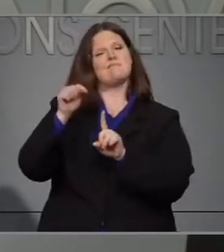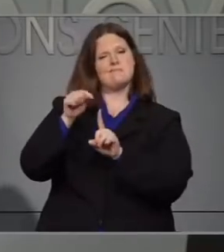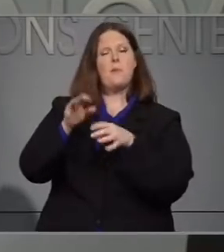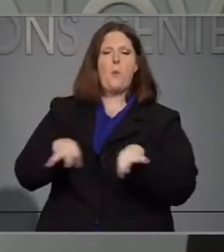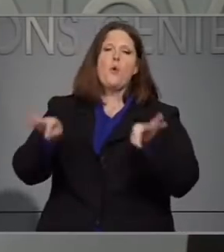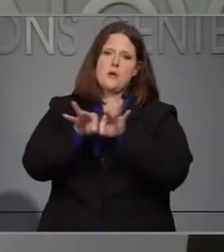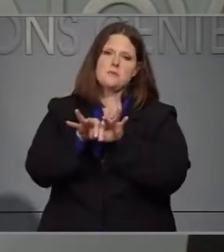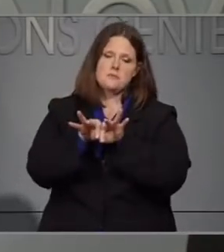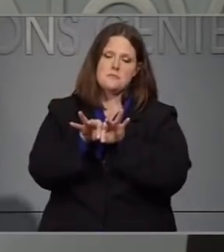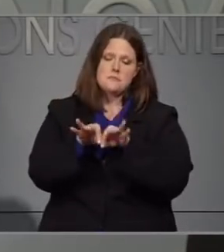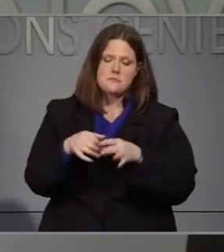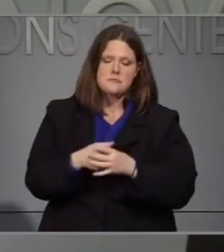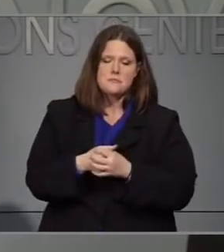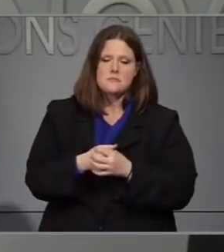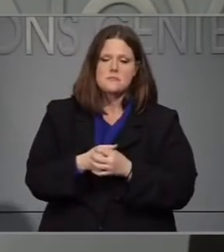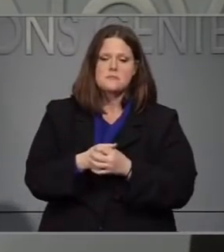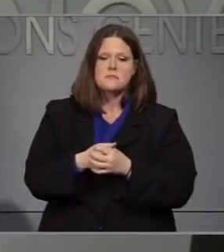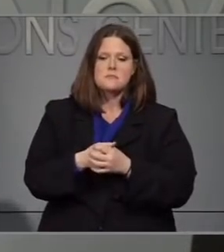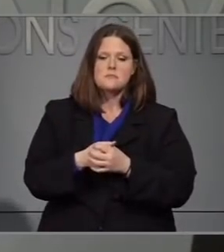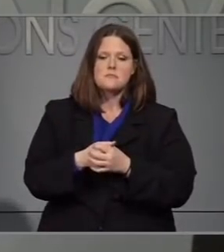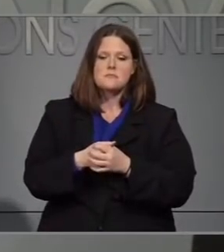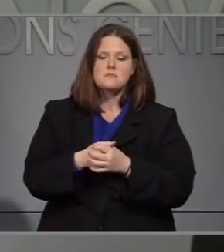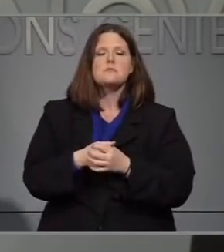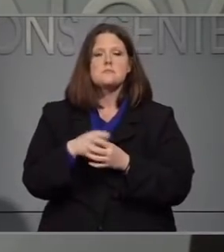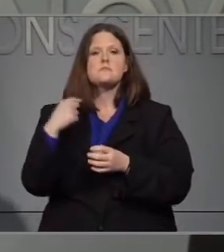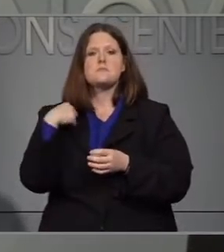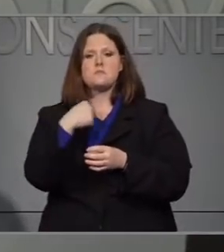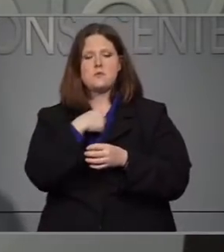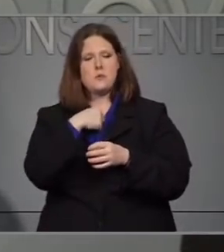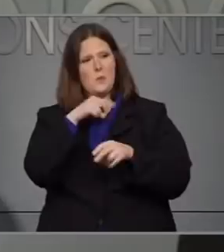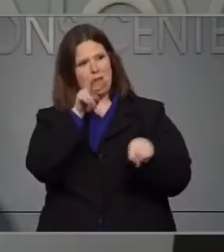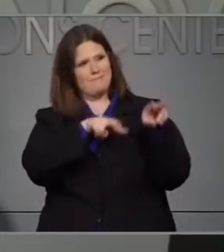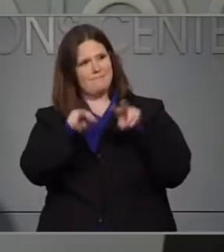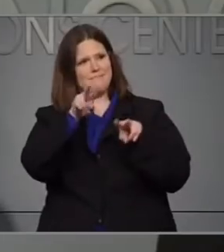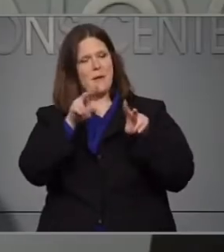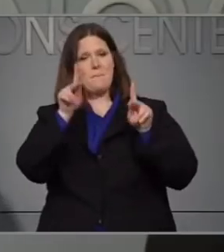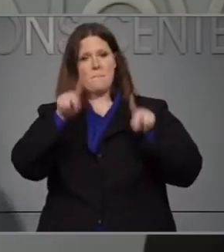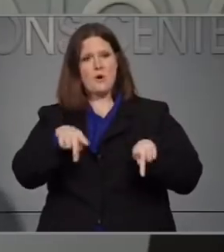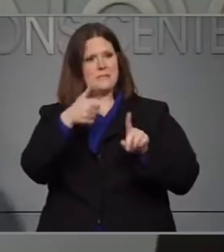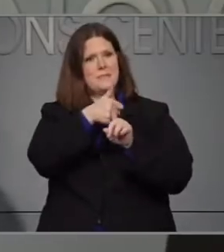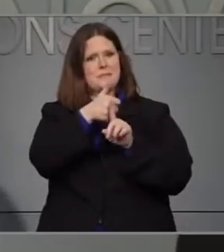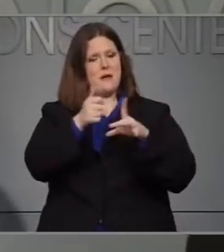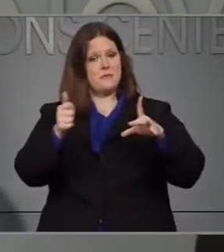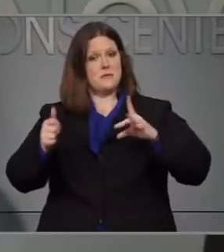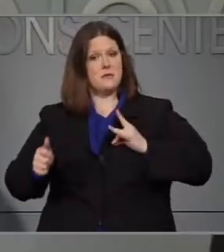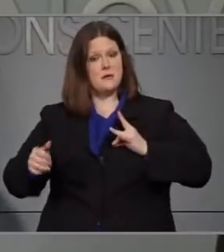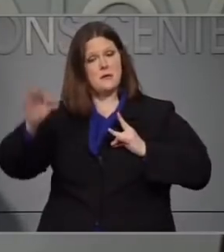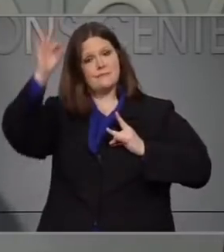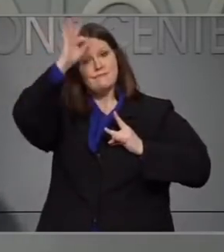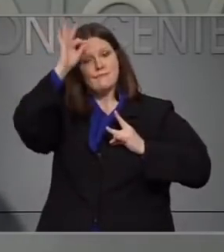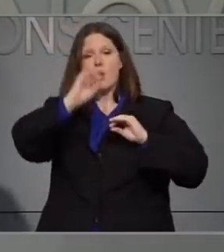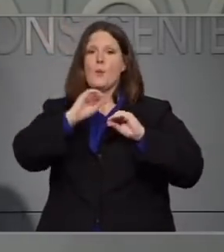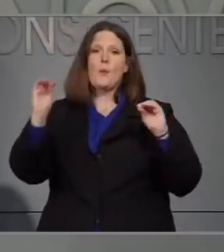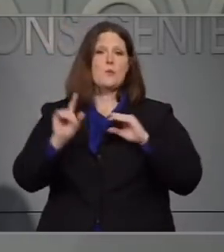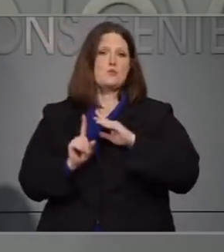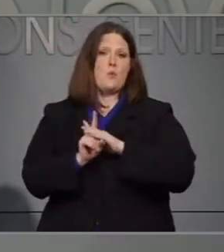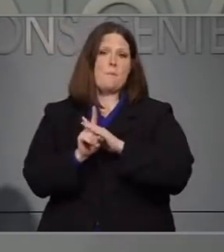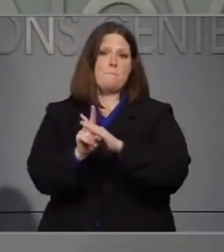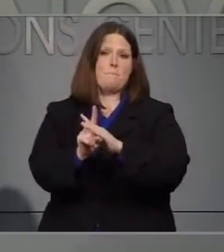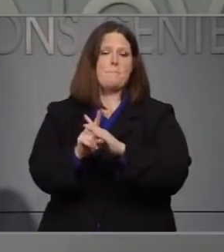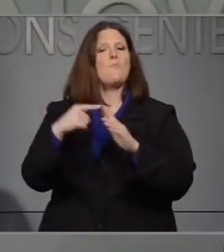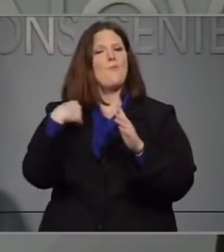component, particularly for folks who may not have symptoms. What we're seeing more and more with the virus is that